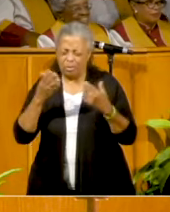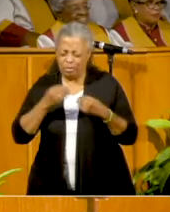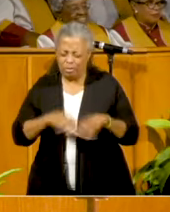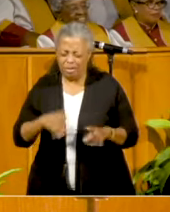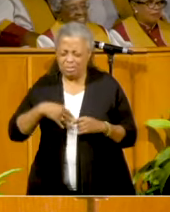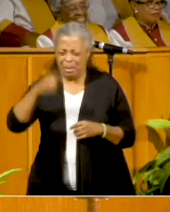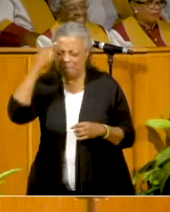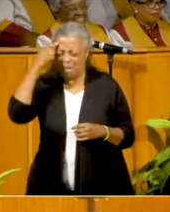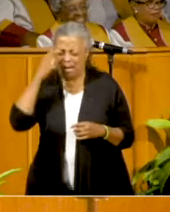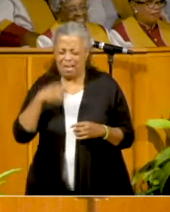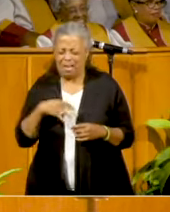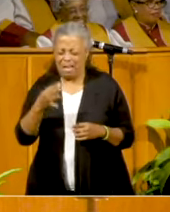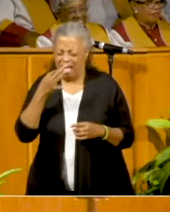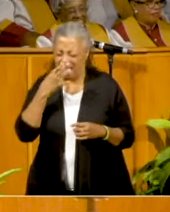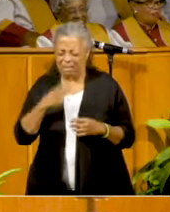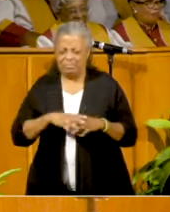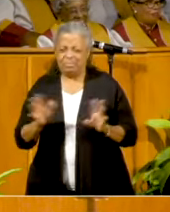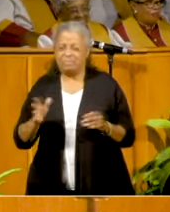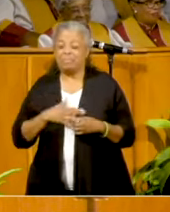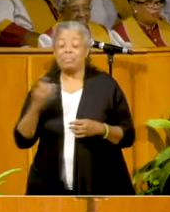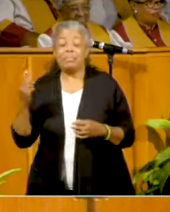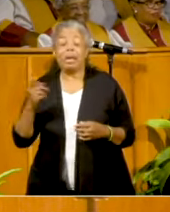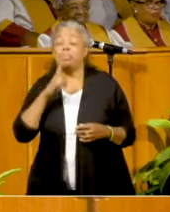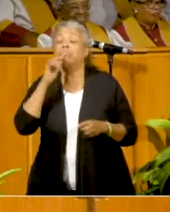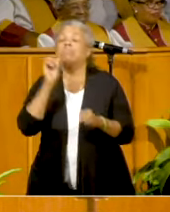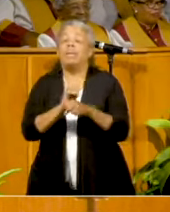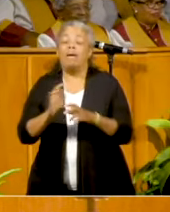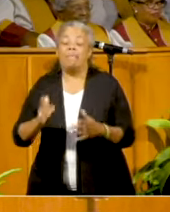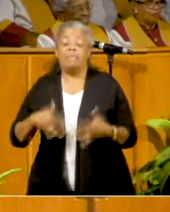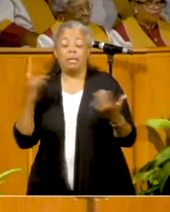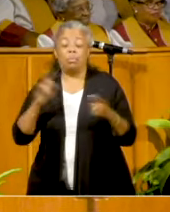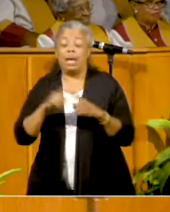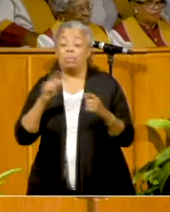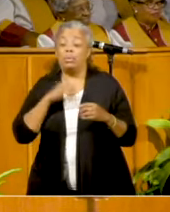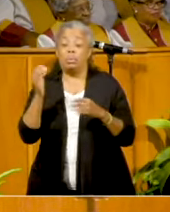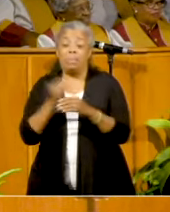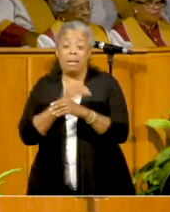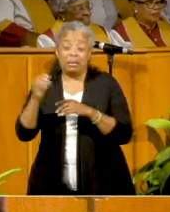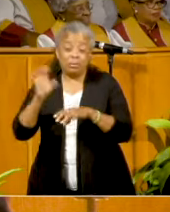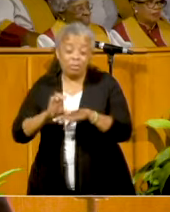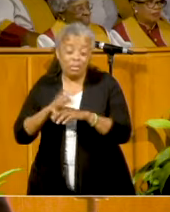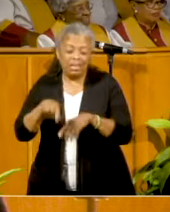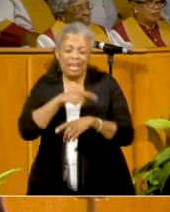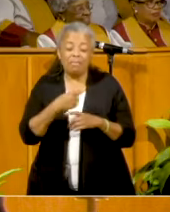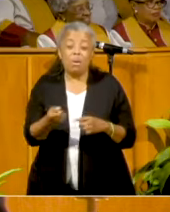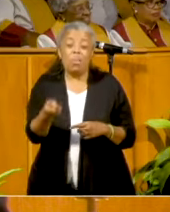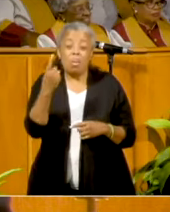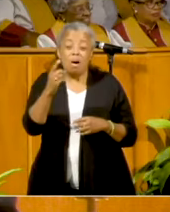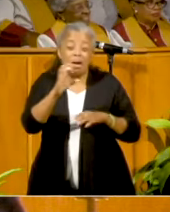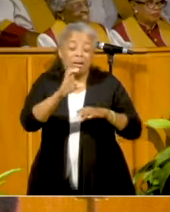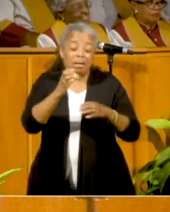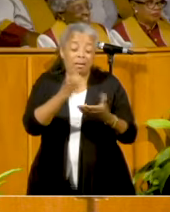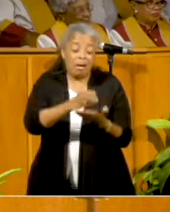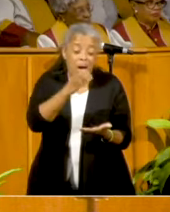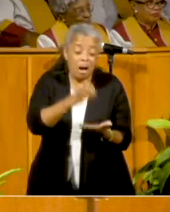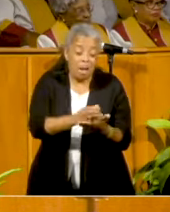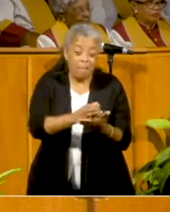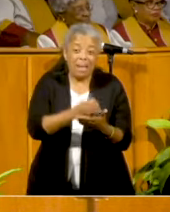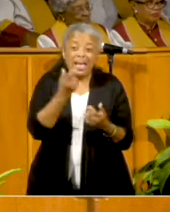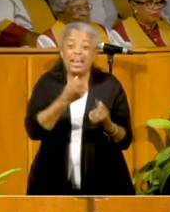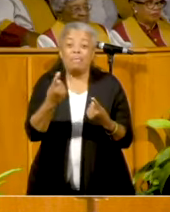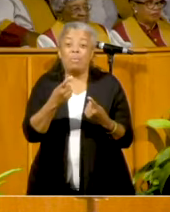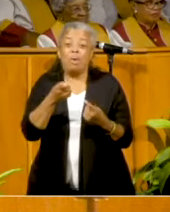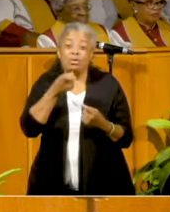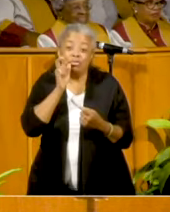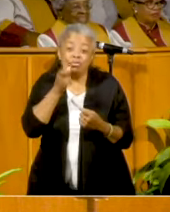mind. And I was offended when I went to a Methodist church and they had one cup and